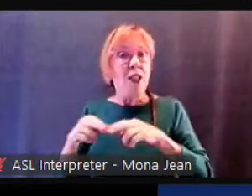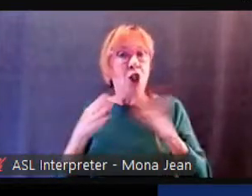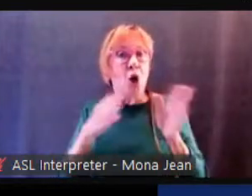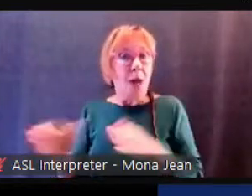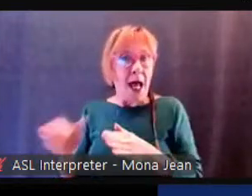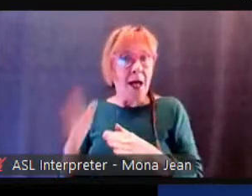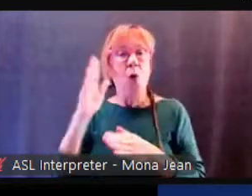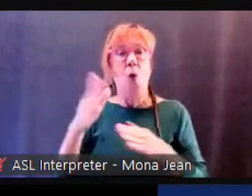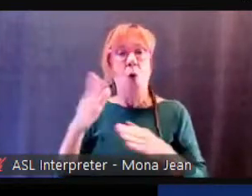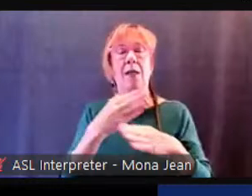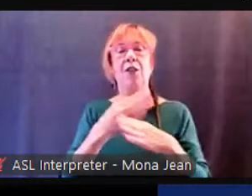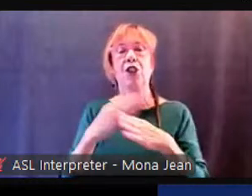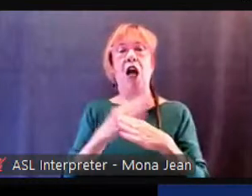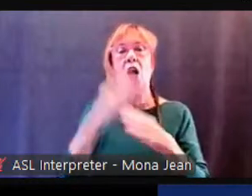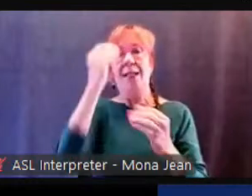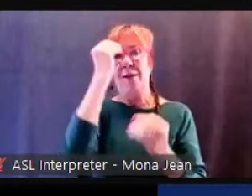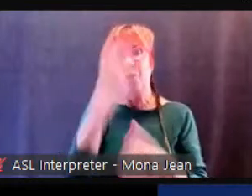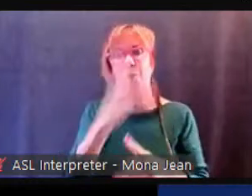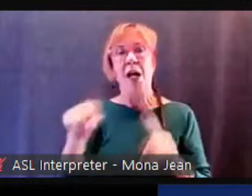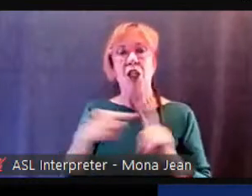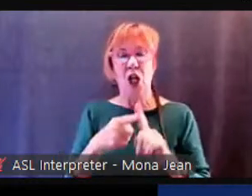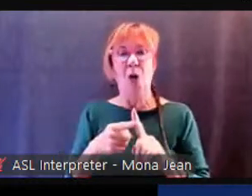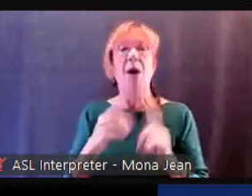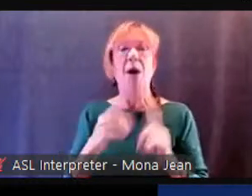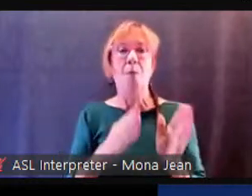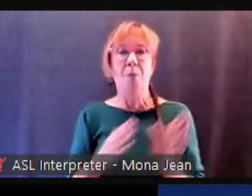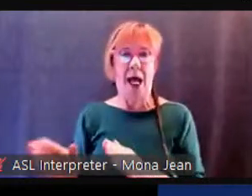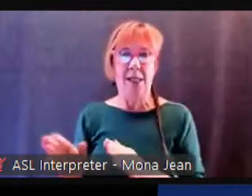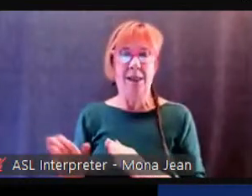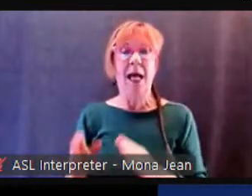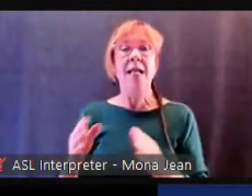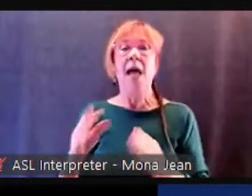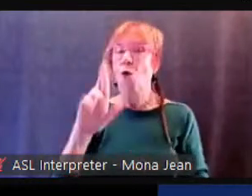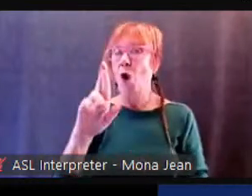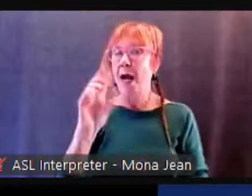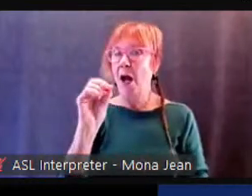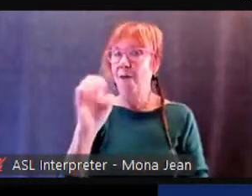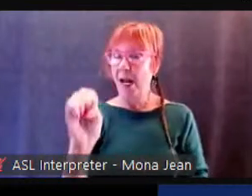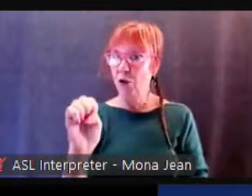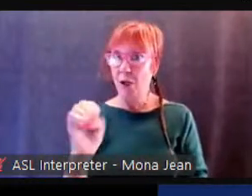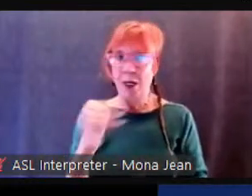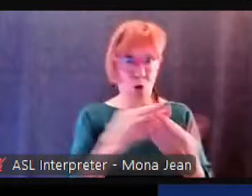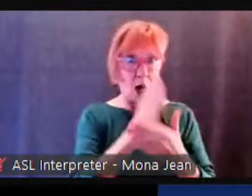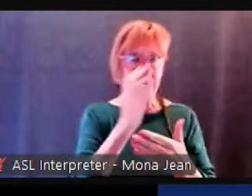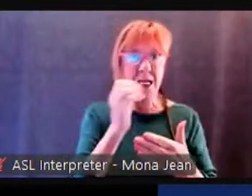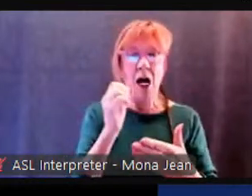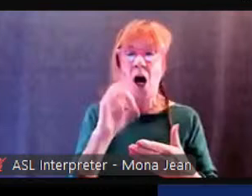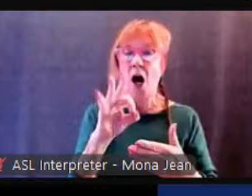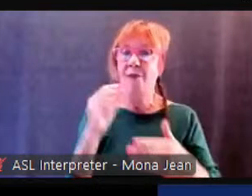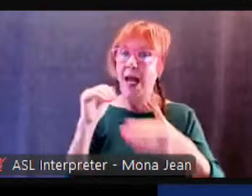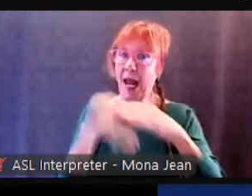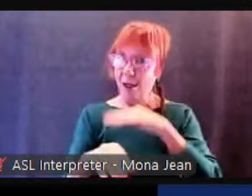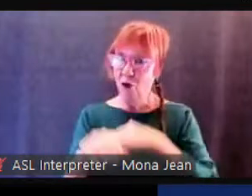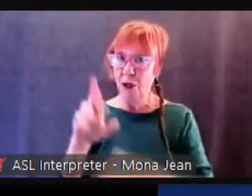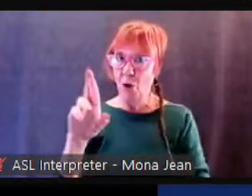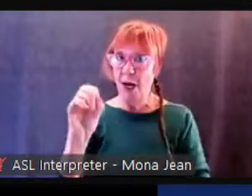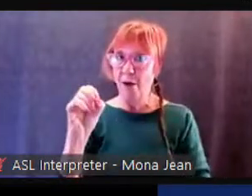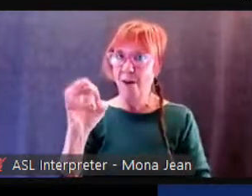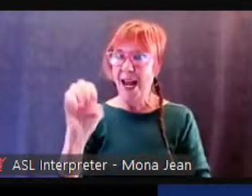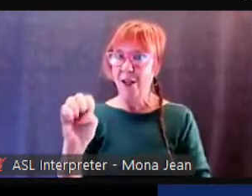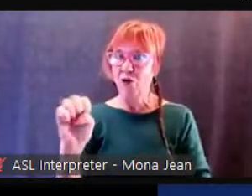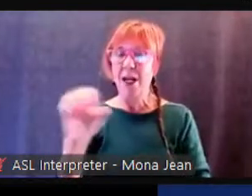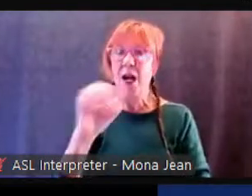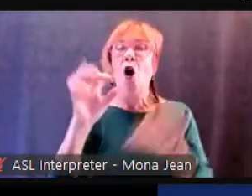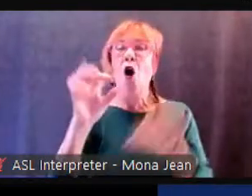reminder, right of entry forms are due by March 31st. If you haven't submitted one already, please do so as soon as